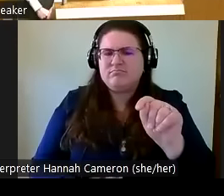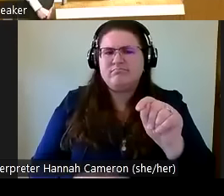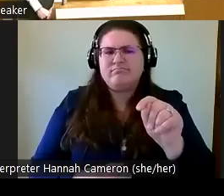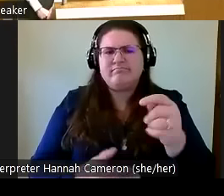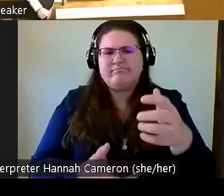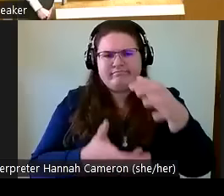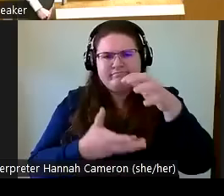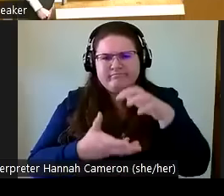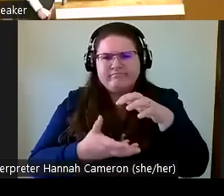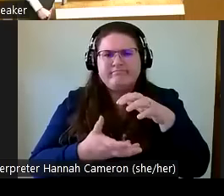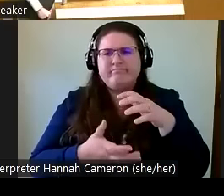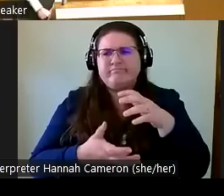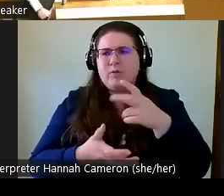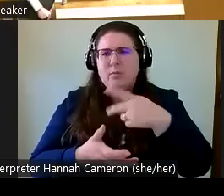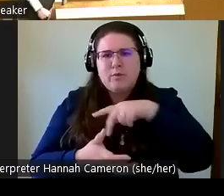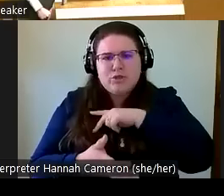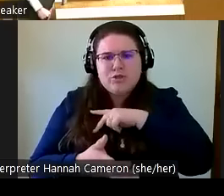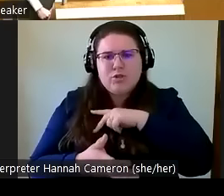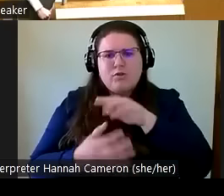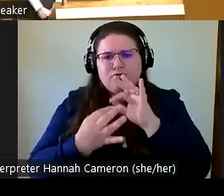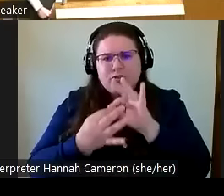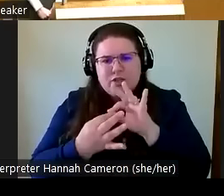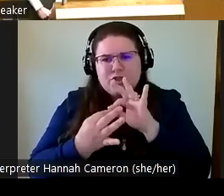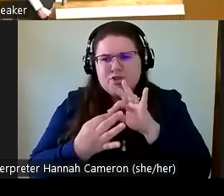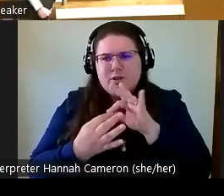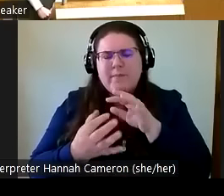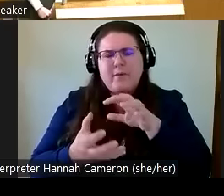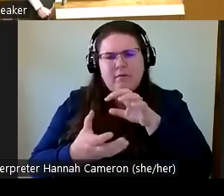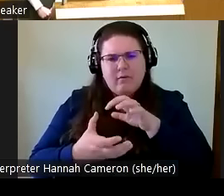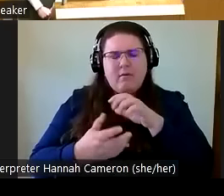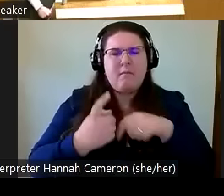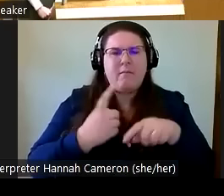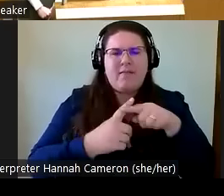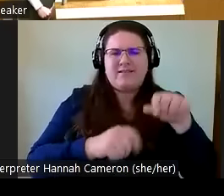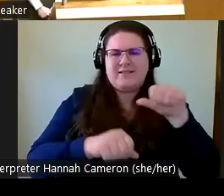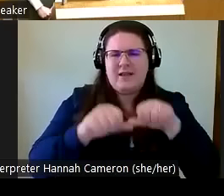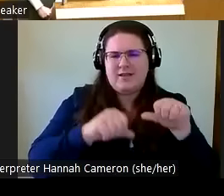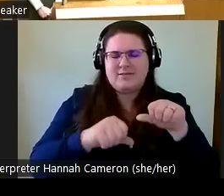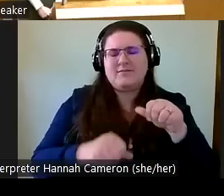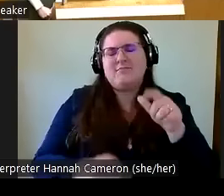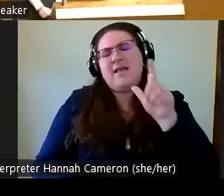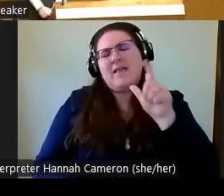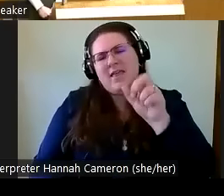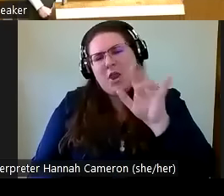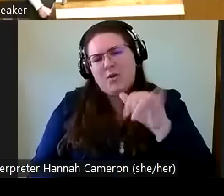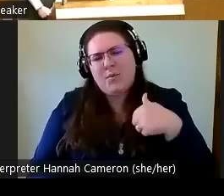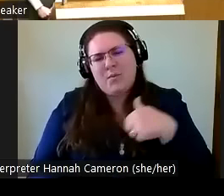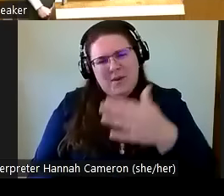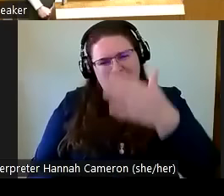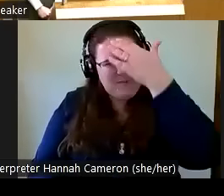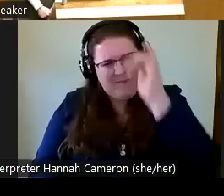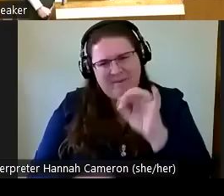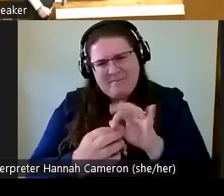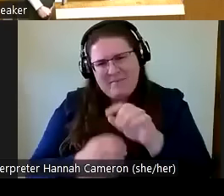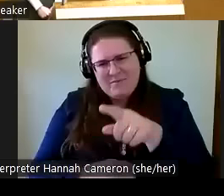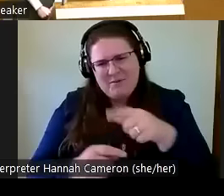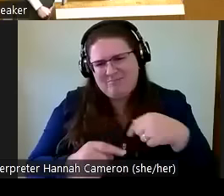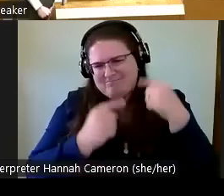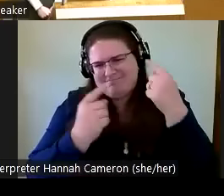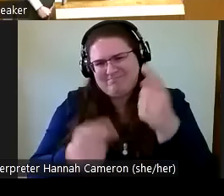and relationship-oriented one that is very consistent with what I've always known about you, but there are people in the audience who've known that about you for a very long